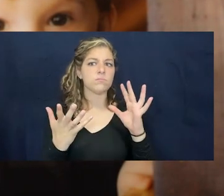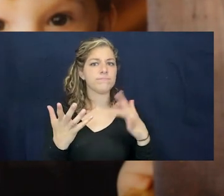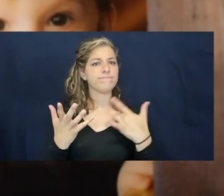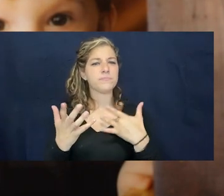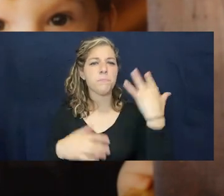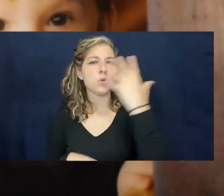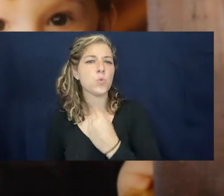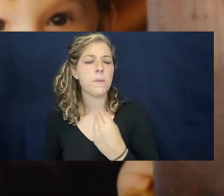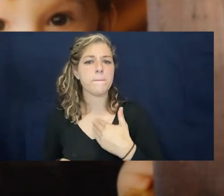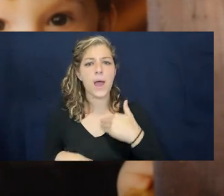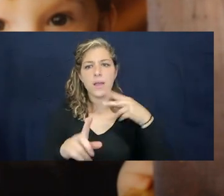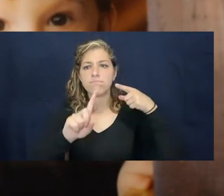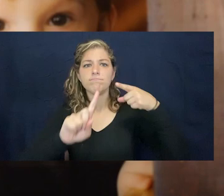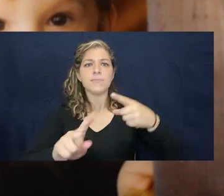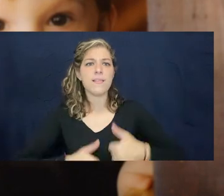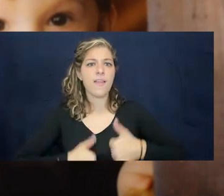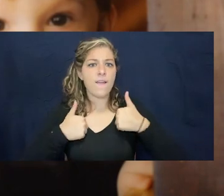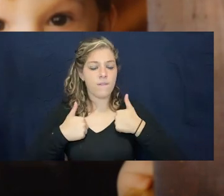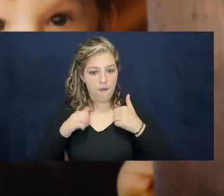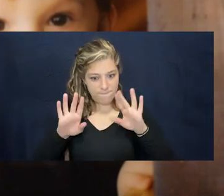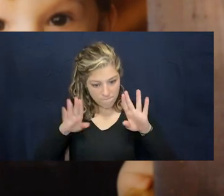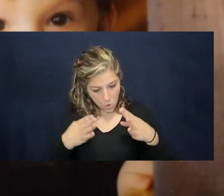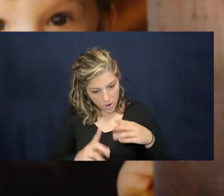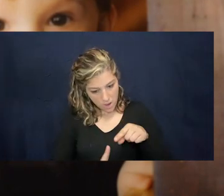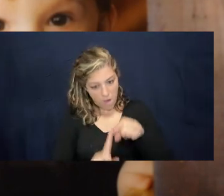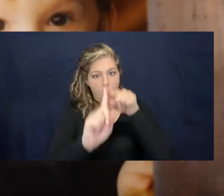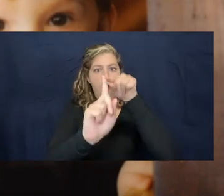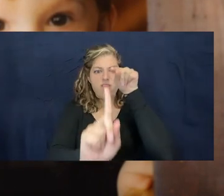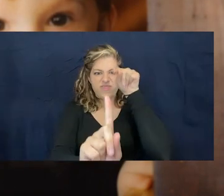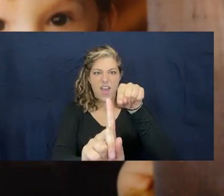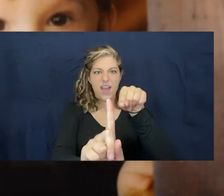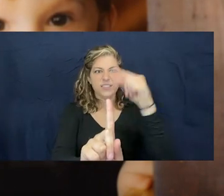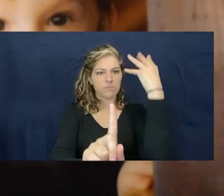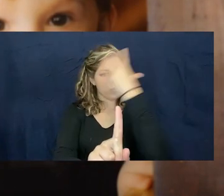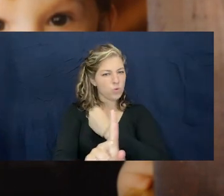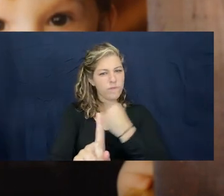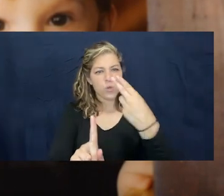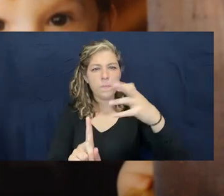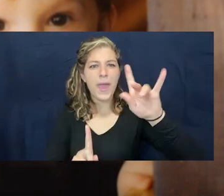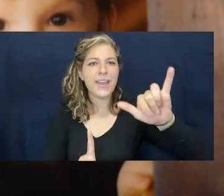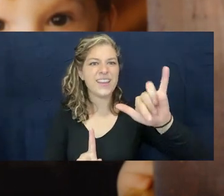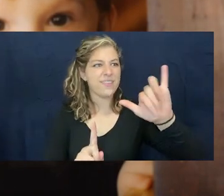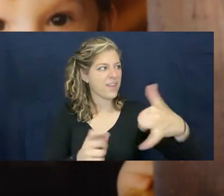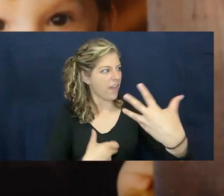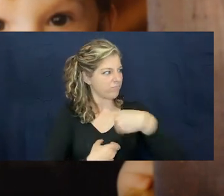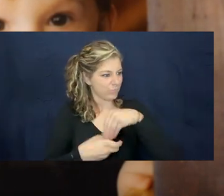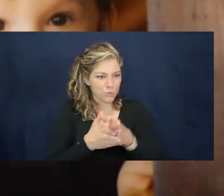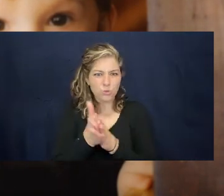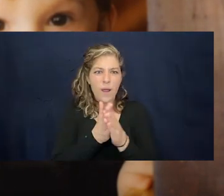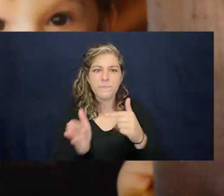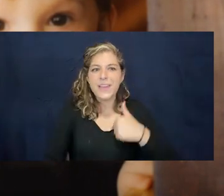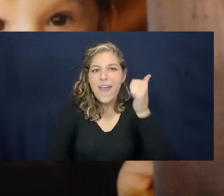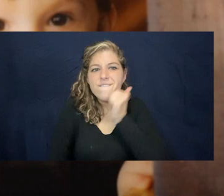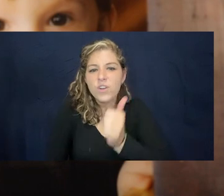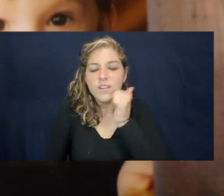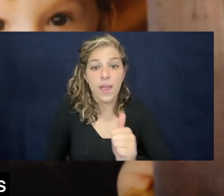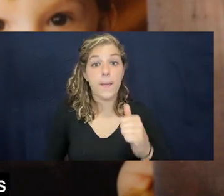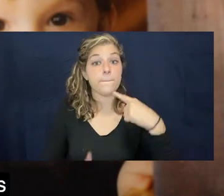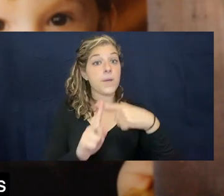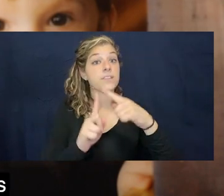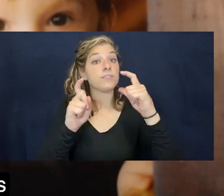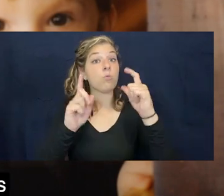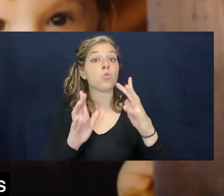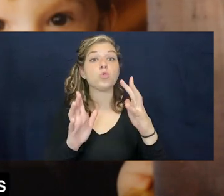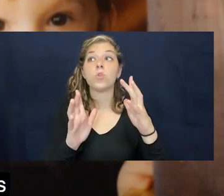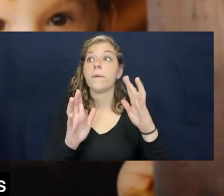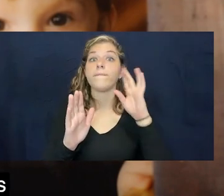a larger sense of beauty, my mission in life came into focus. The beauty of all humanity drives me every day. Our